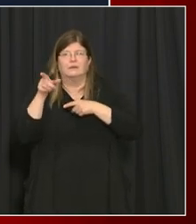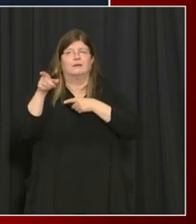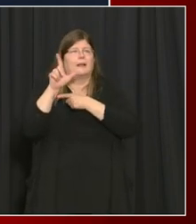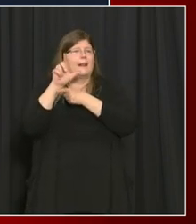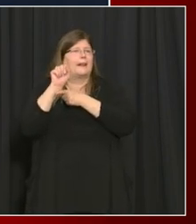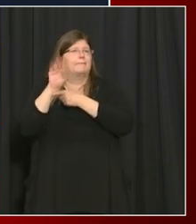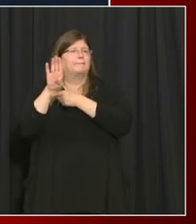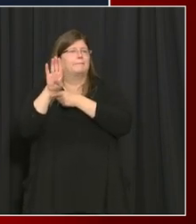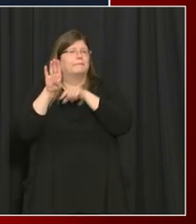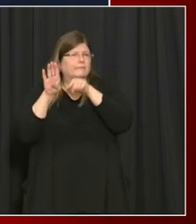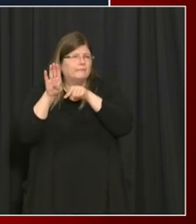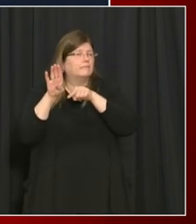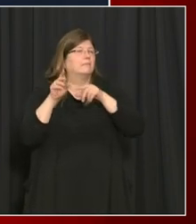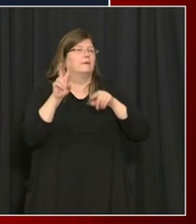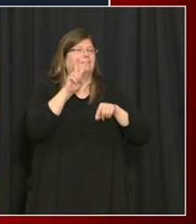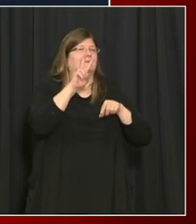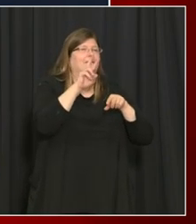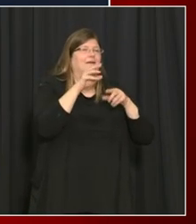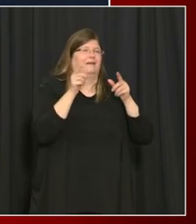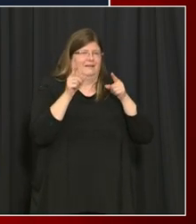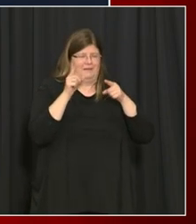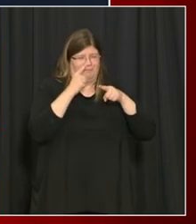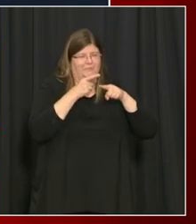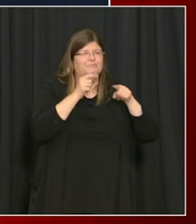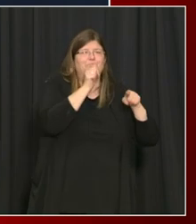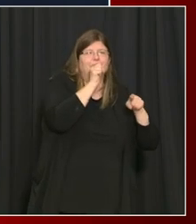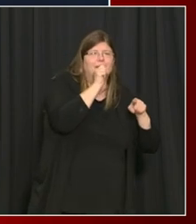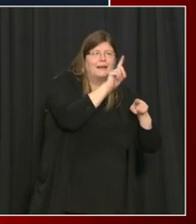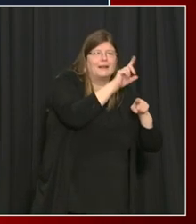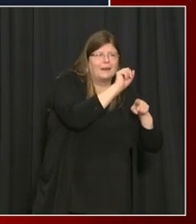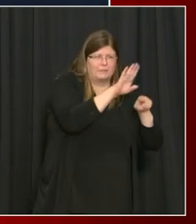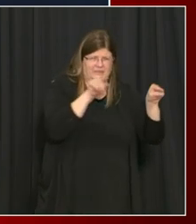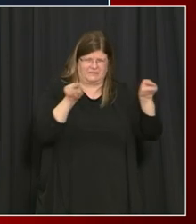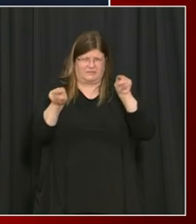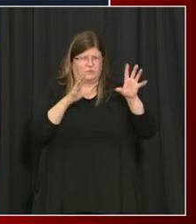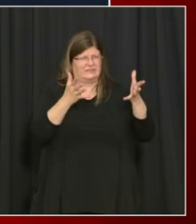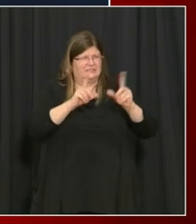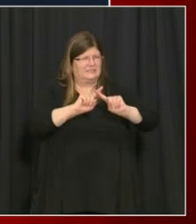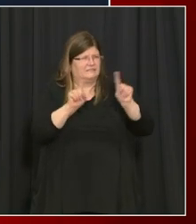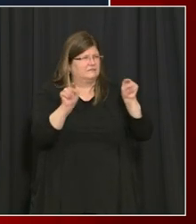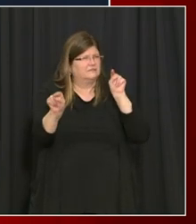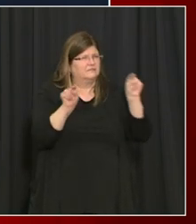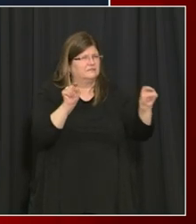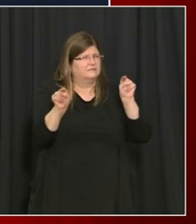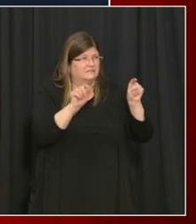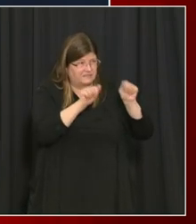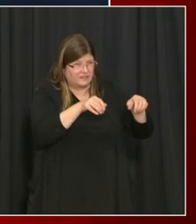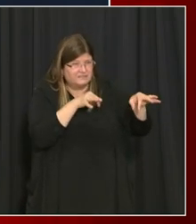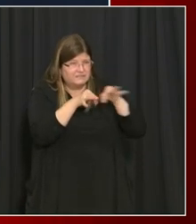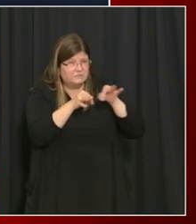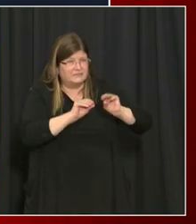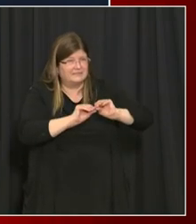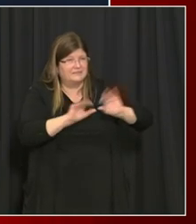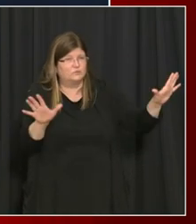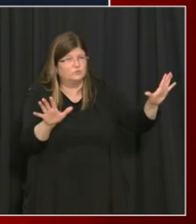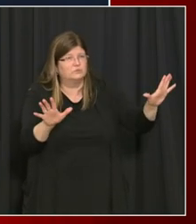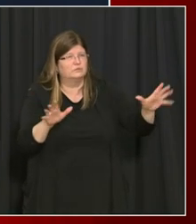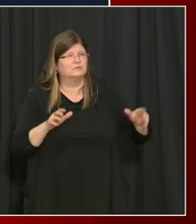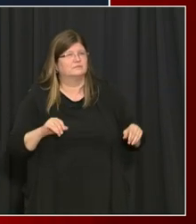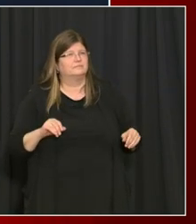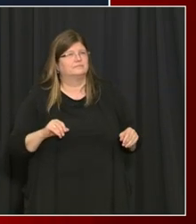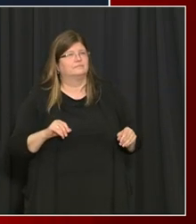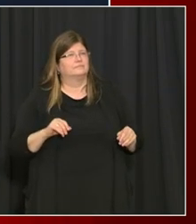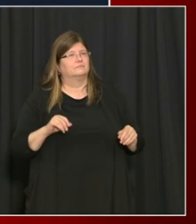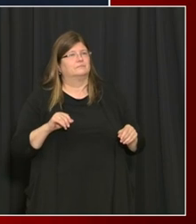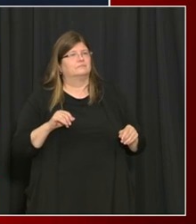you know, as far as the overall lab capacity and the capacity as it relates to particularly reagents, I